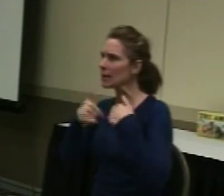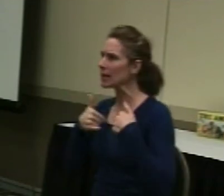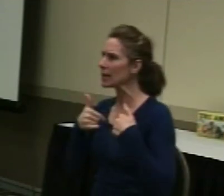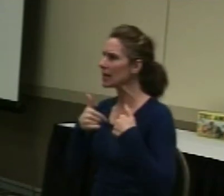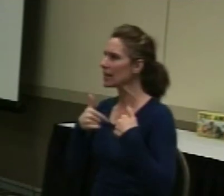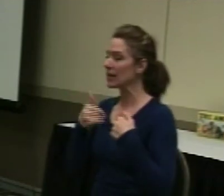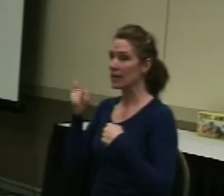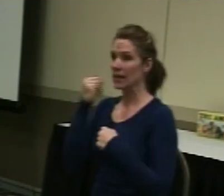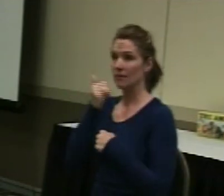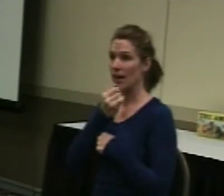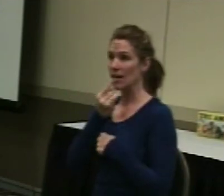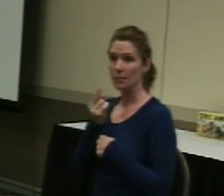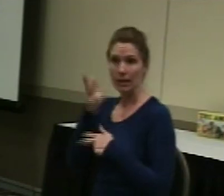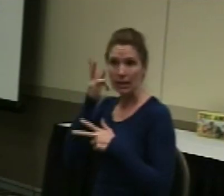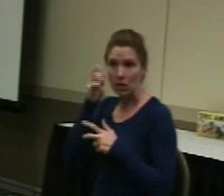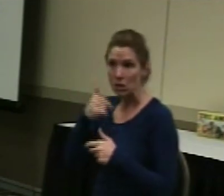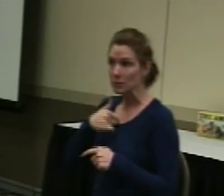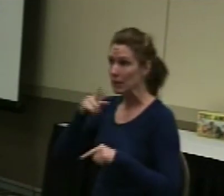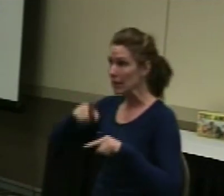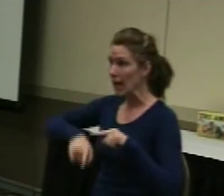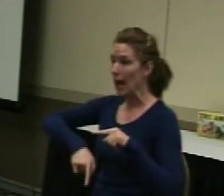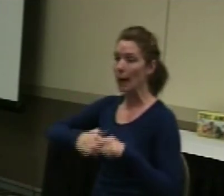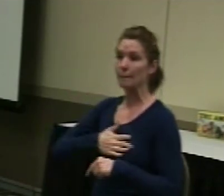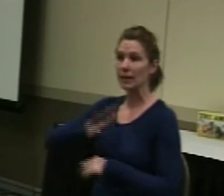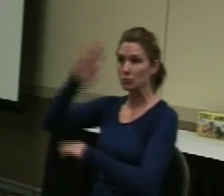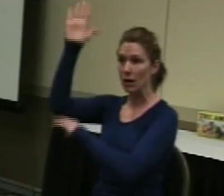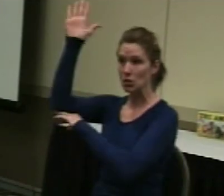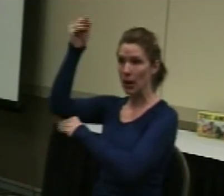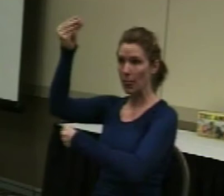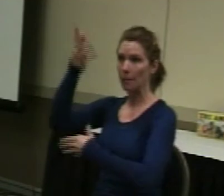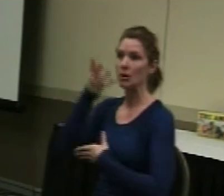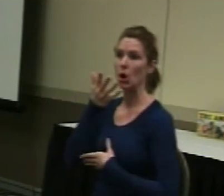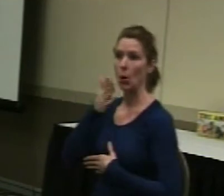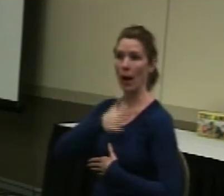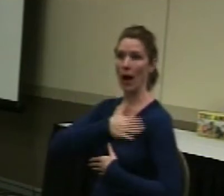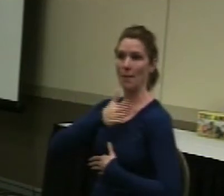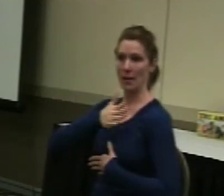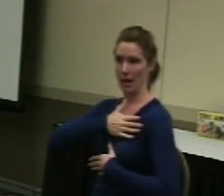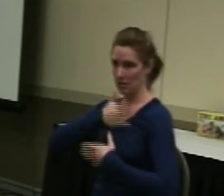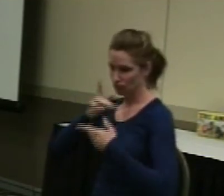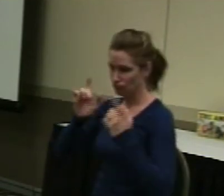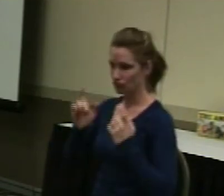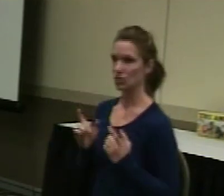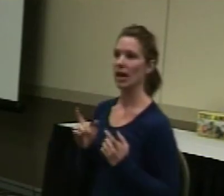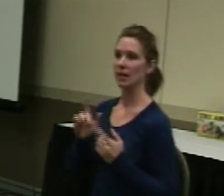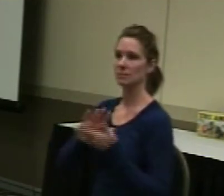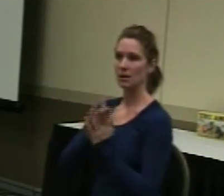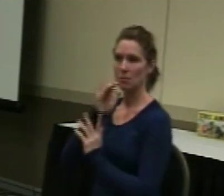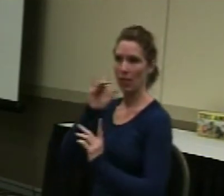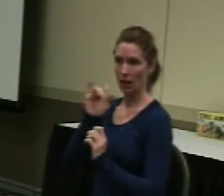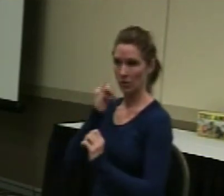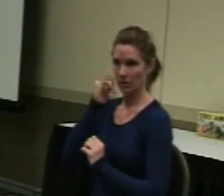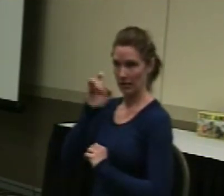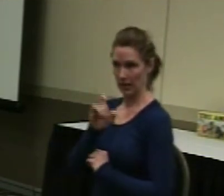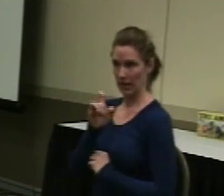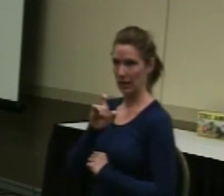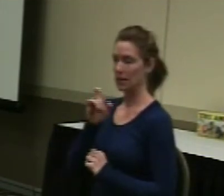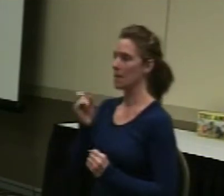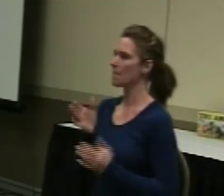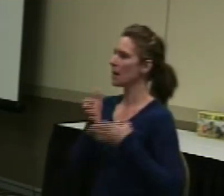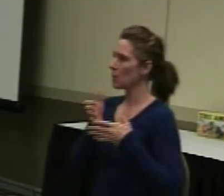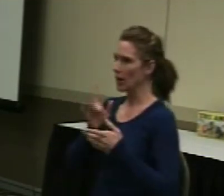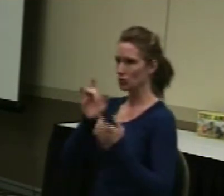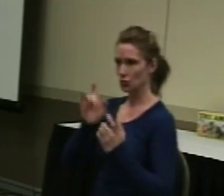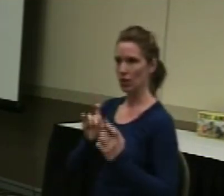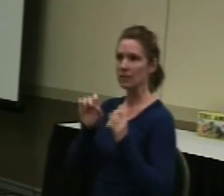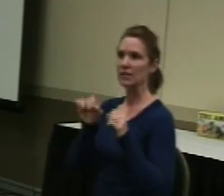If any person doesn't hear me, do please raise your hand and I'll be glad to make any adjustments. There are many ways to adjust